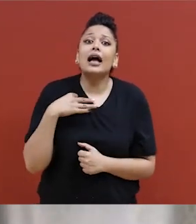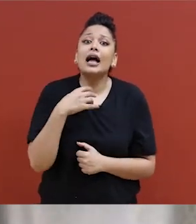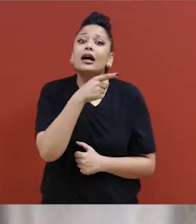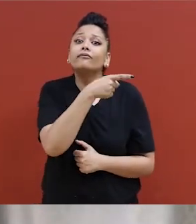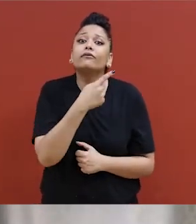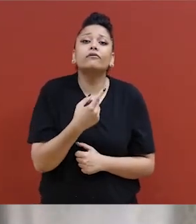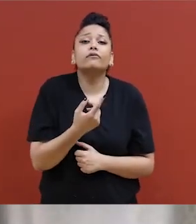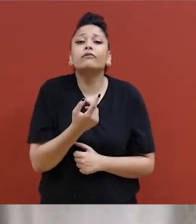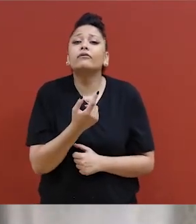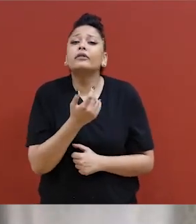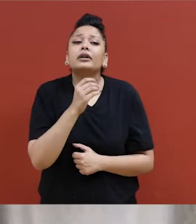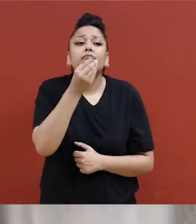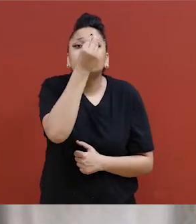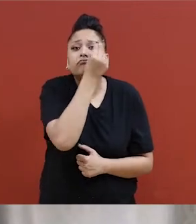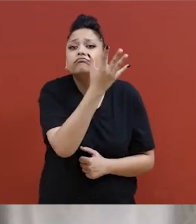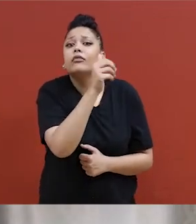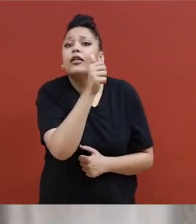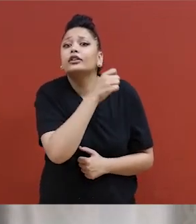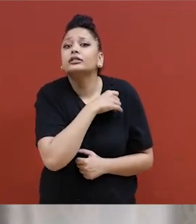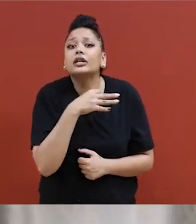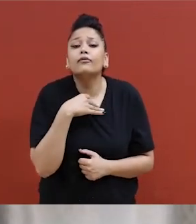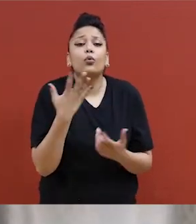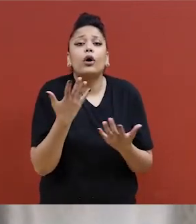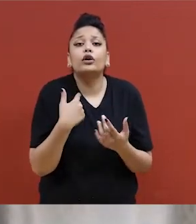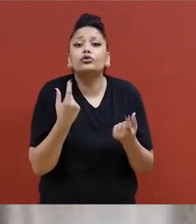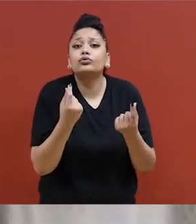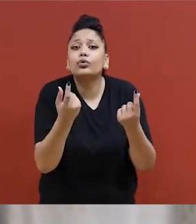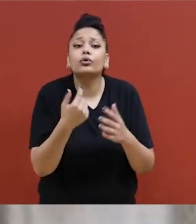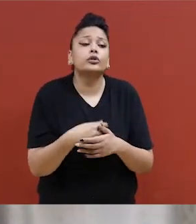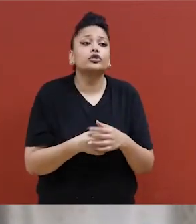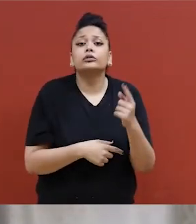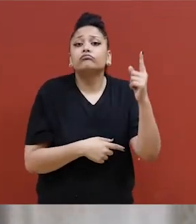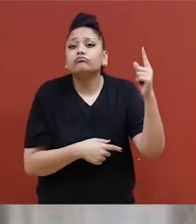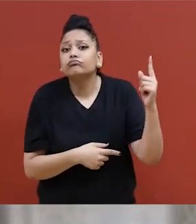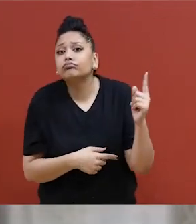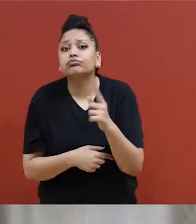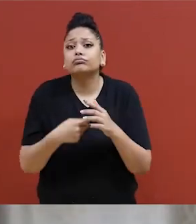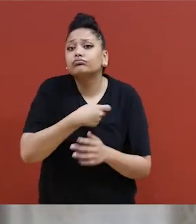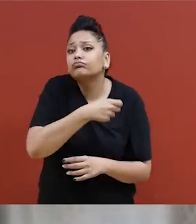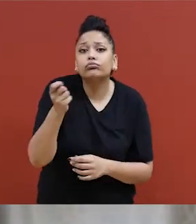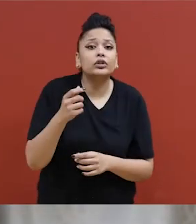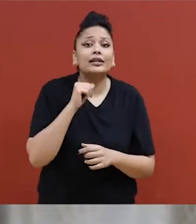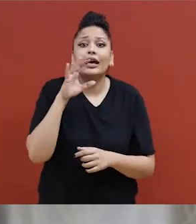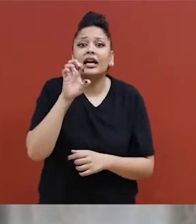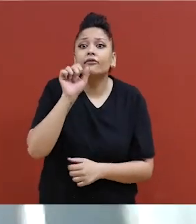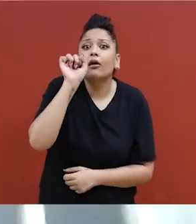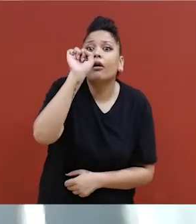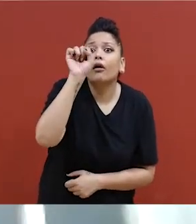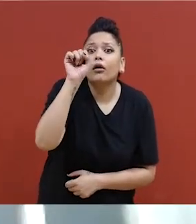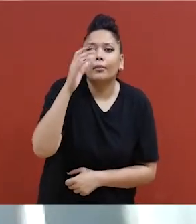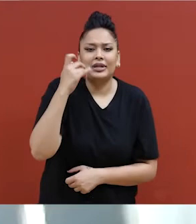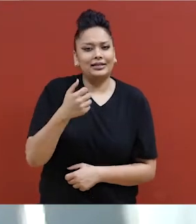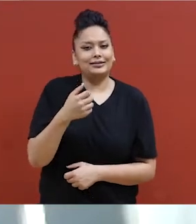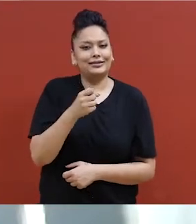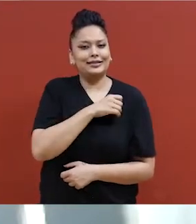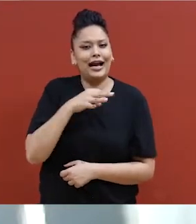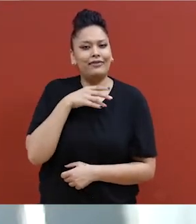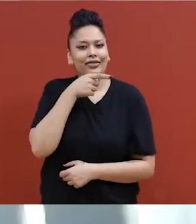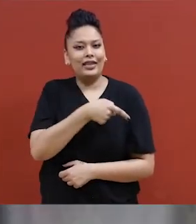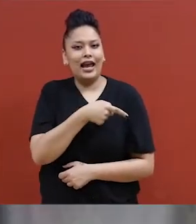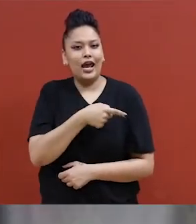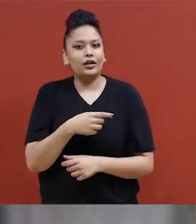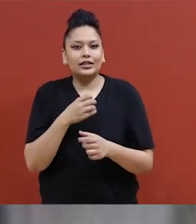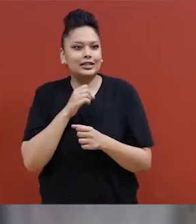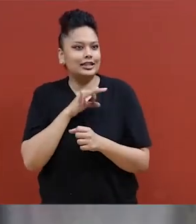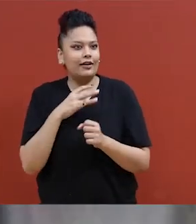pass along a message to another staff member, they just walk into my house without knocking. That's something that irritates me to no